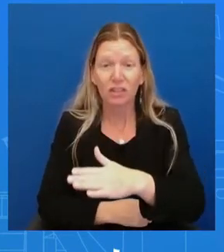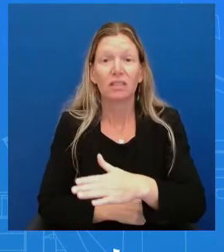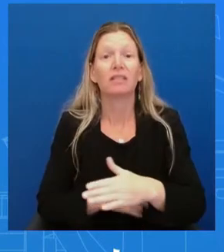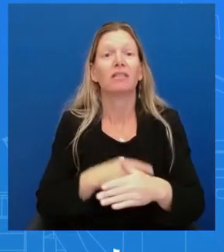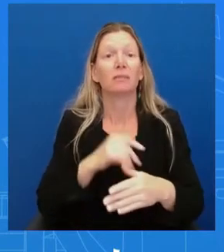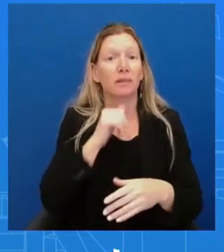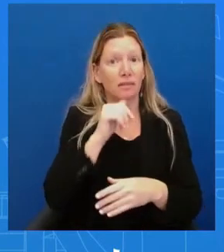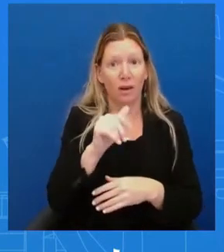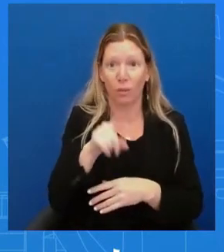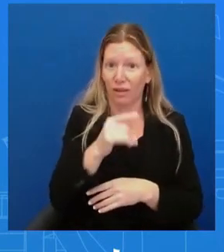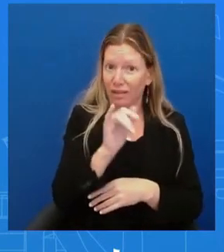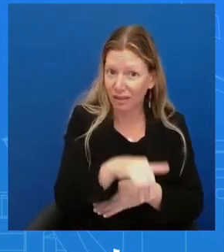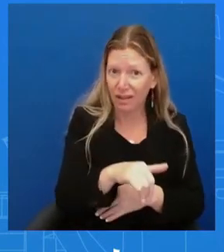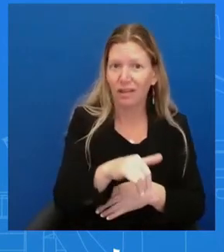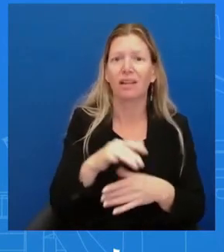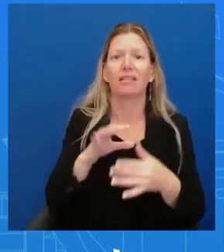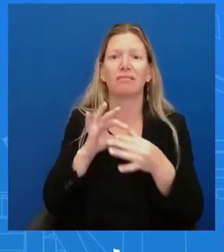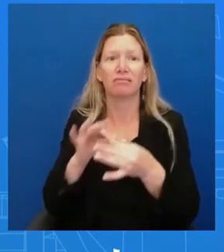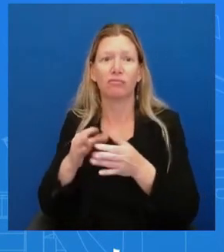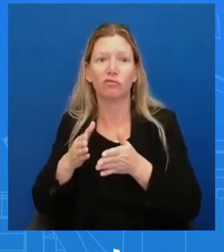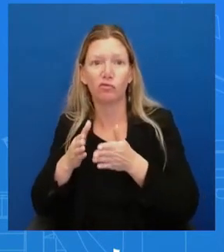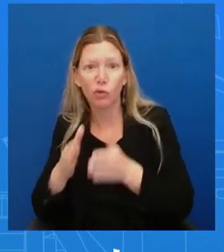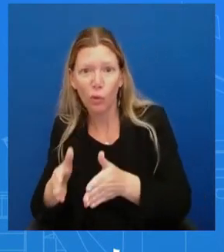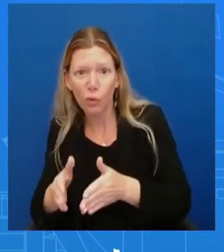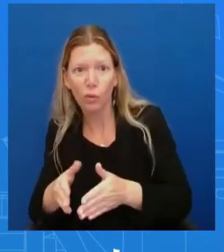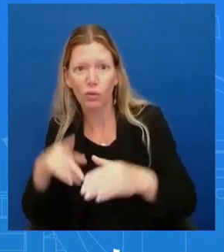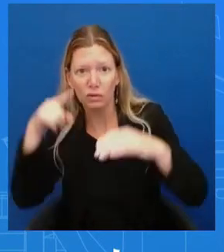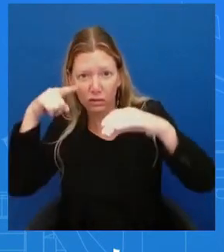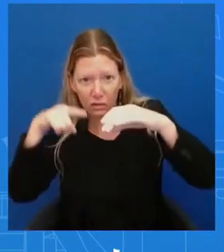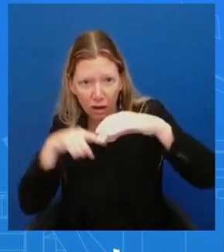to get done within the president's first term.